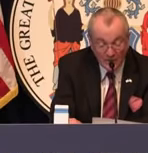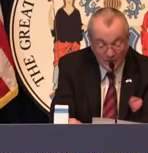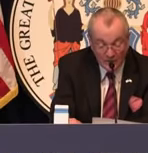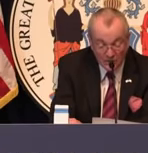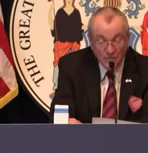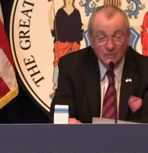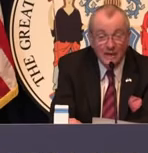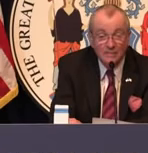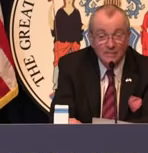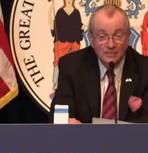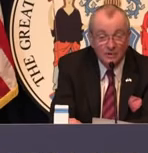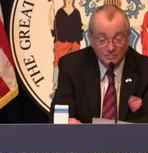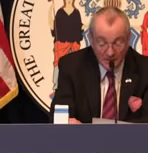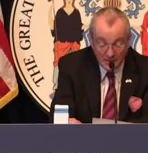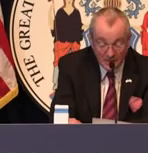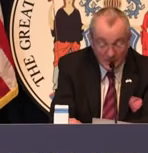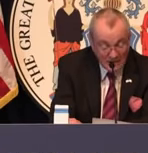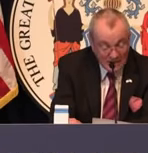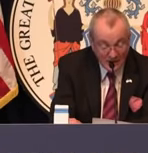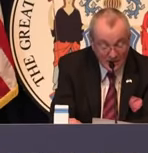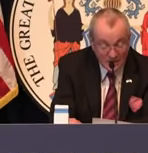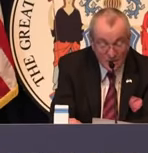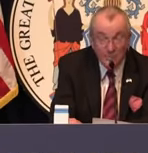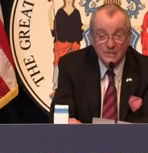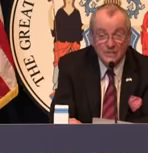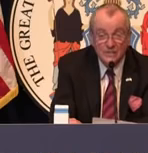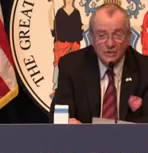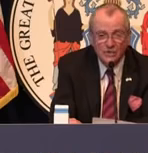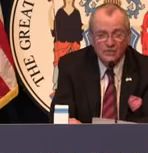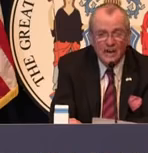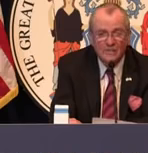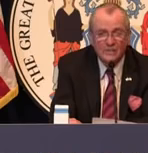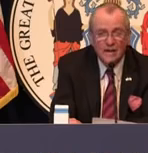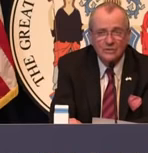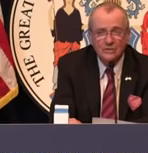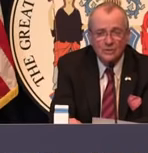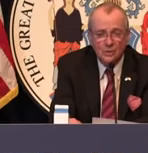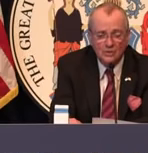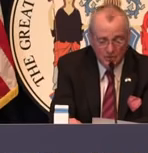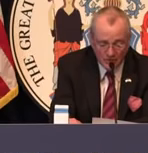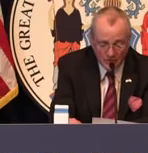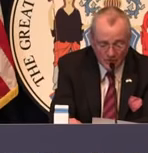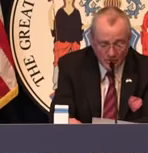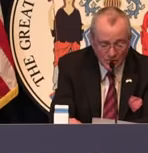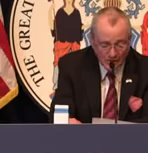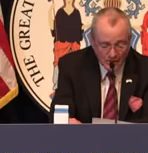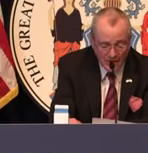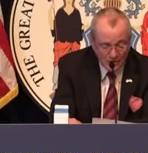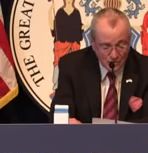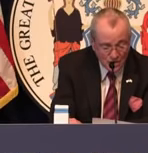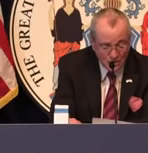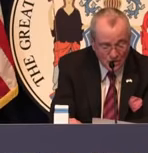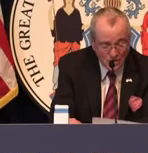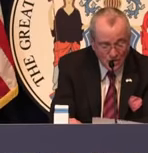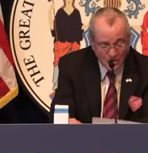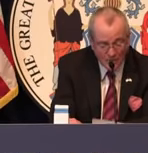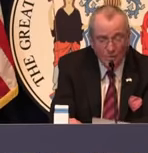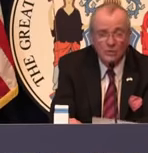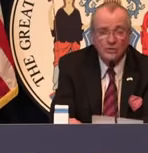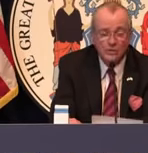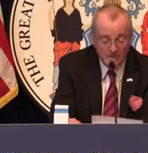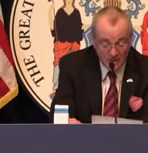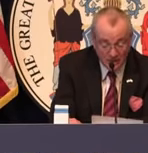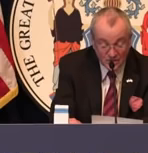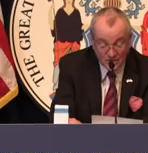and while the numbers of lab-confirmed fatalities, the blessed souls, 5,232 lives lost associated